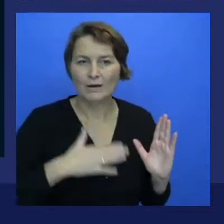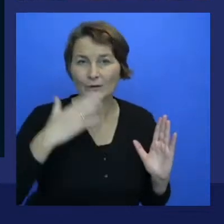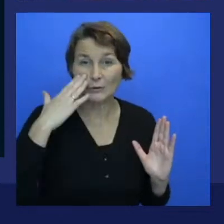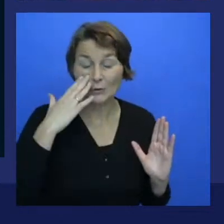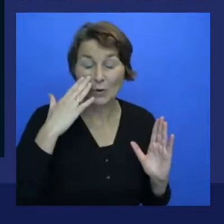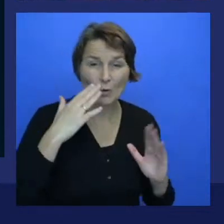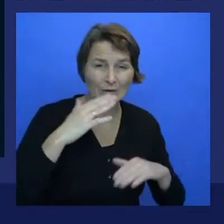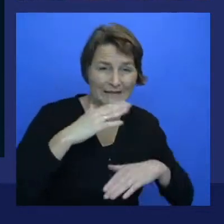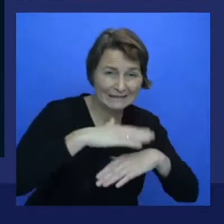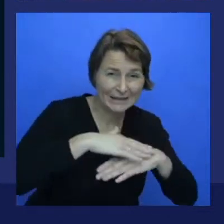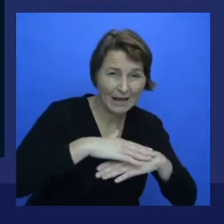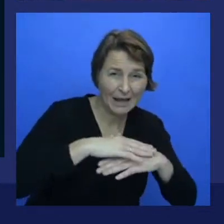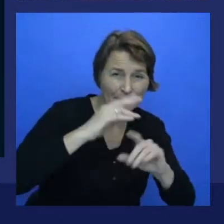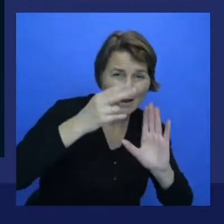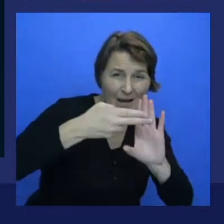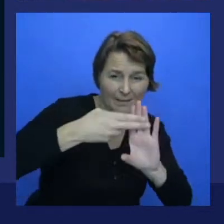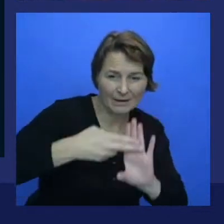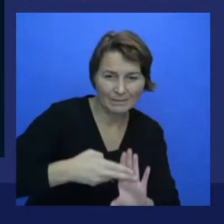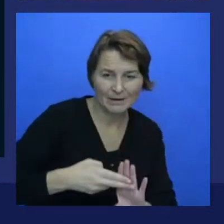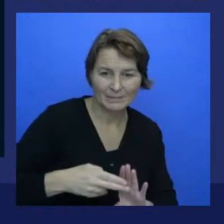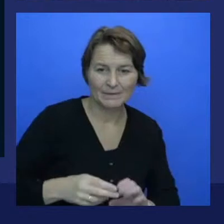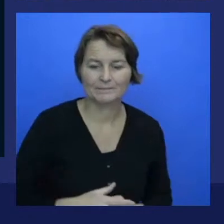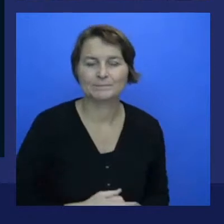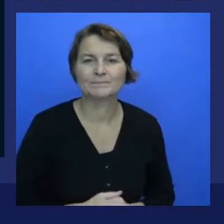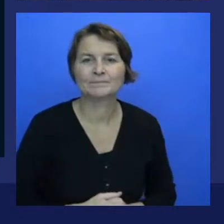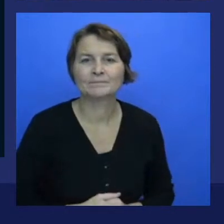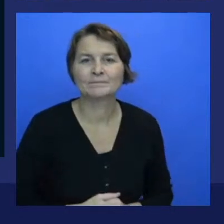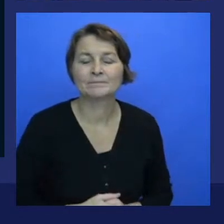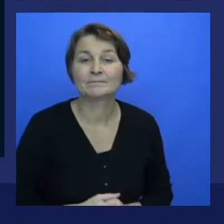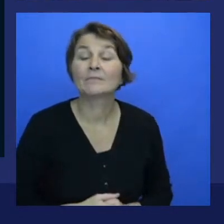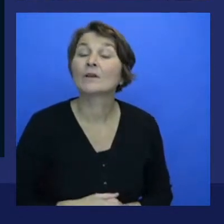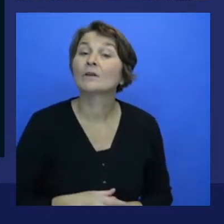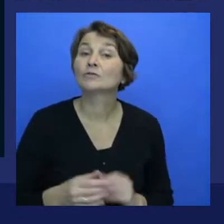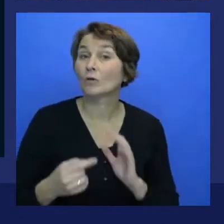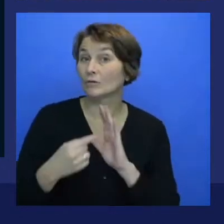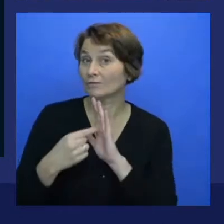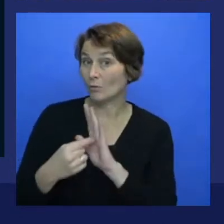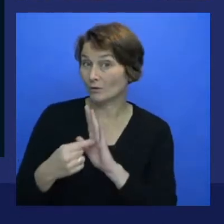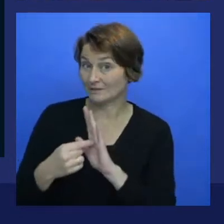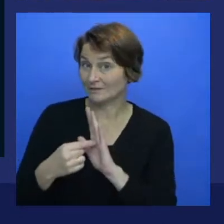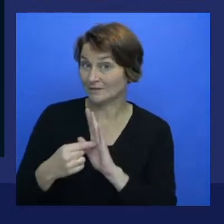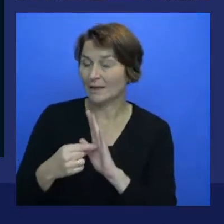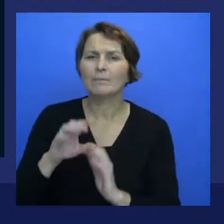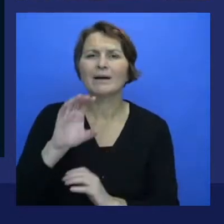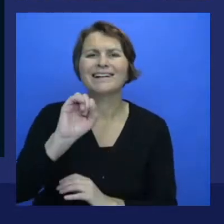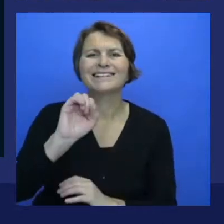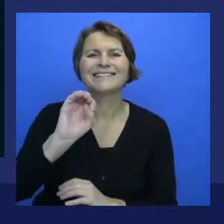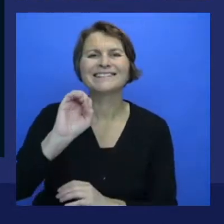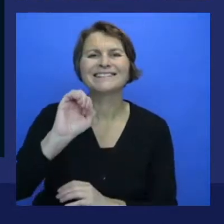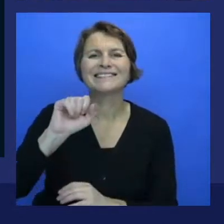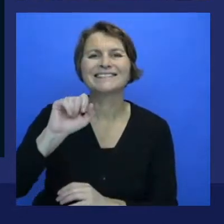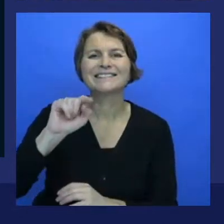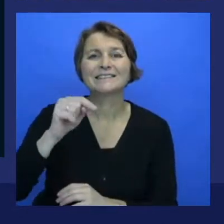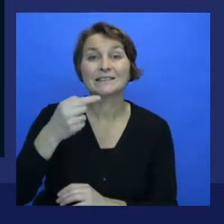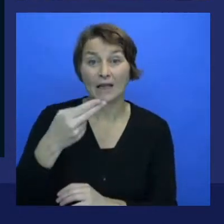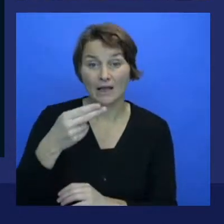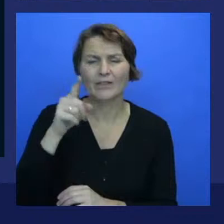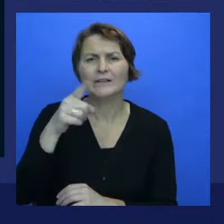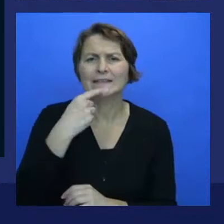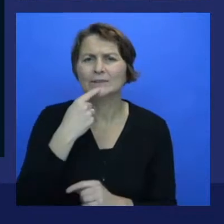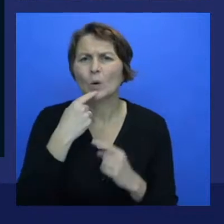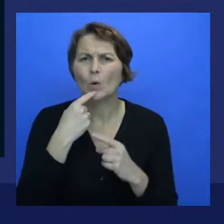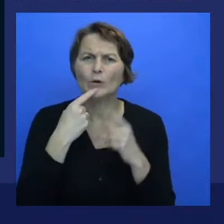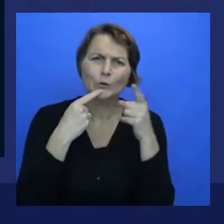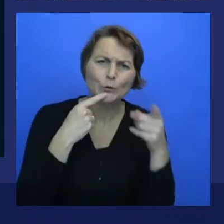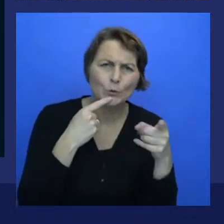possible. Yeah, so if Seth decides to retweet your blog post and share it online, and you get